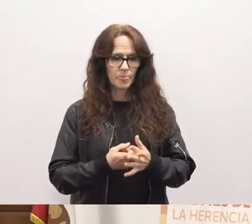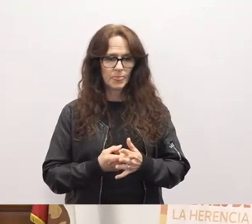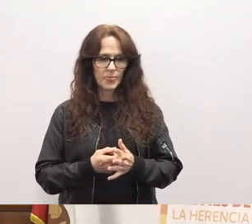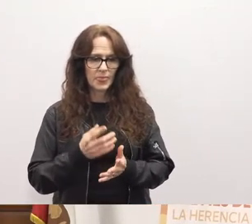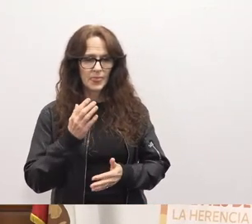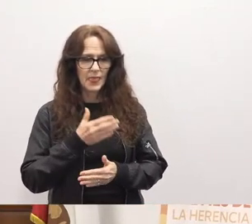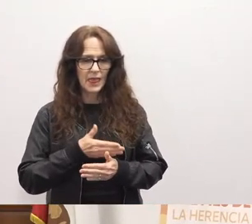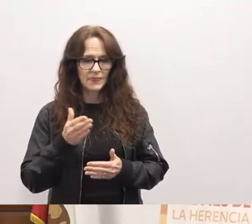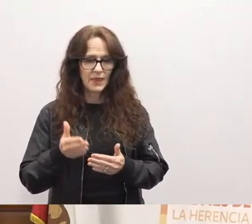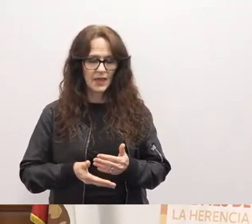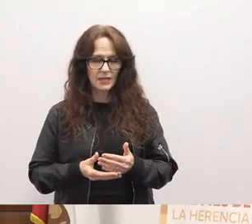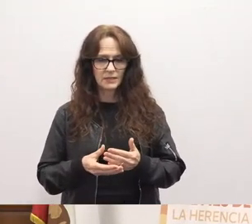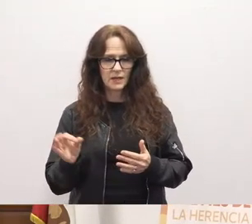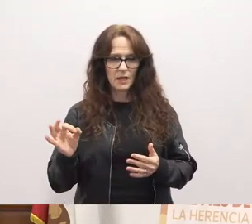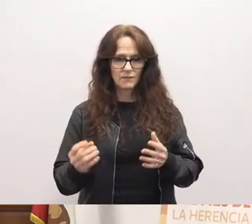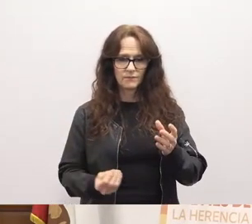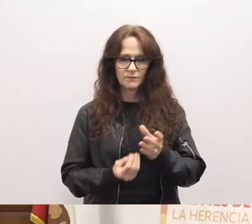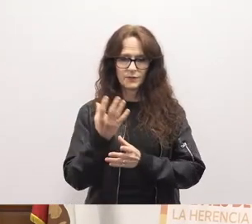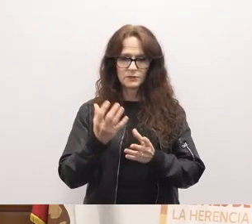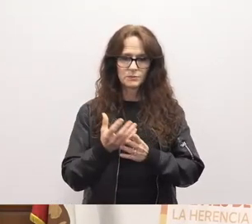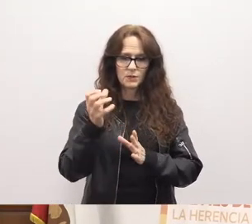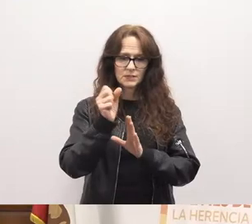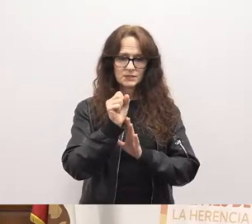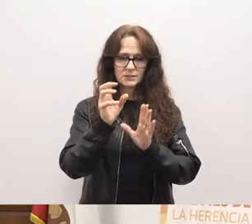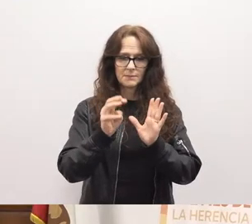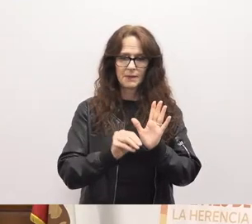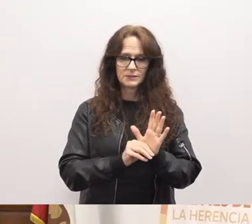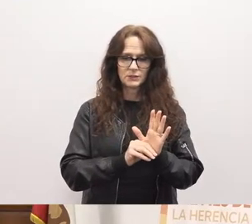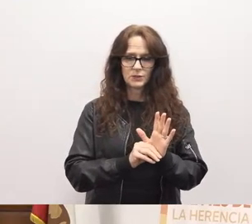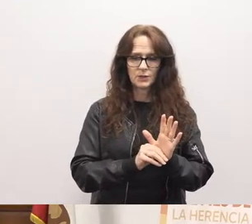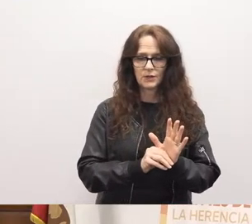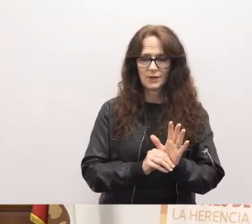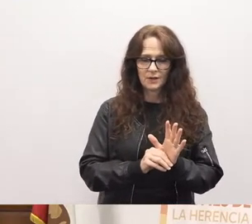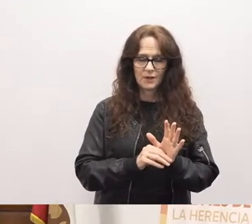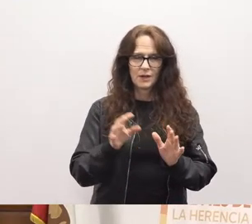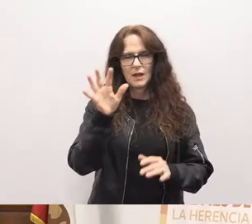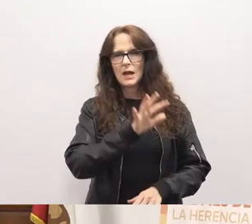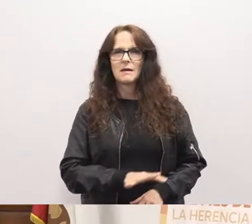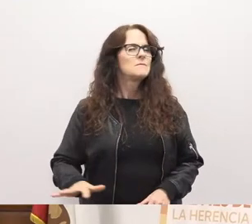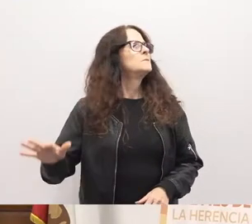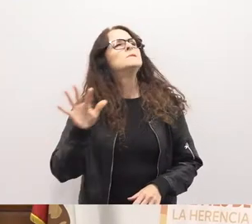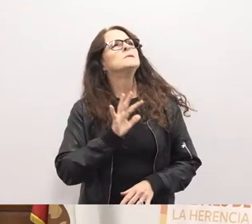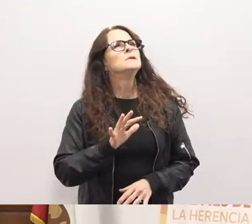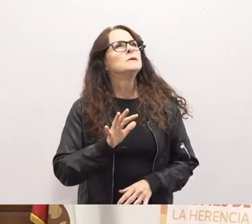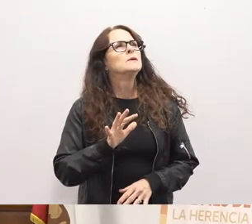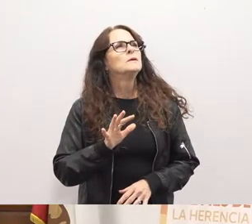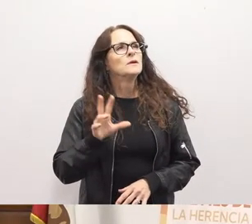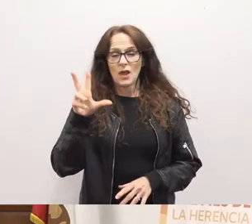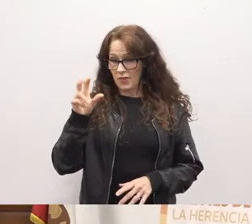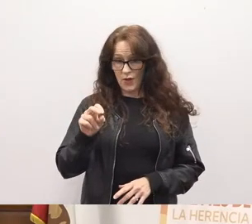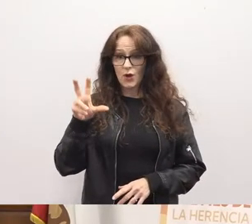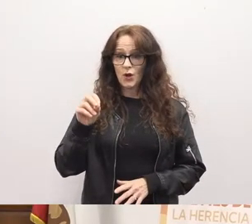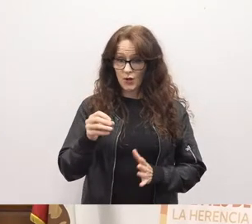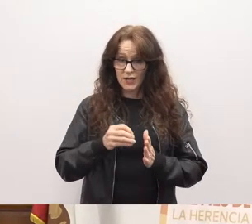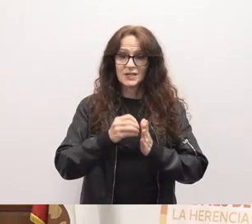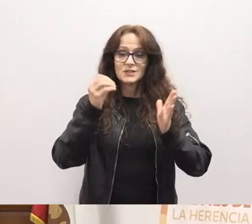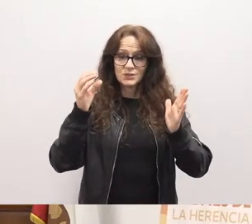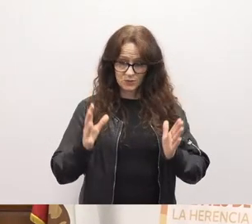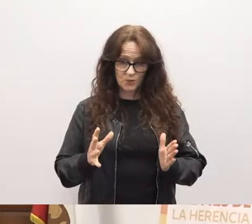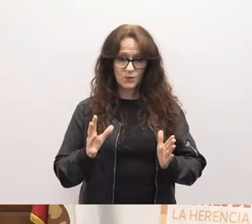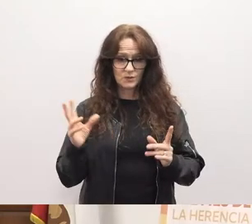the end of the spring semester where we had over, I think it was around 30 students